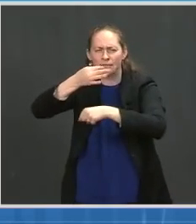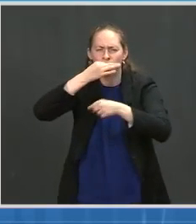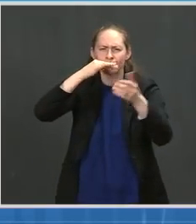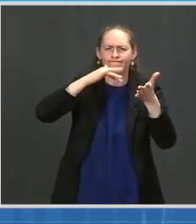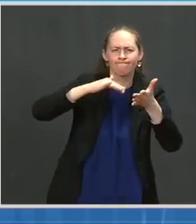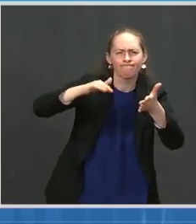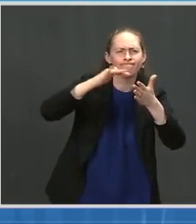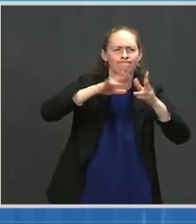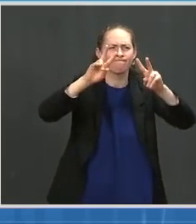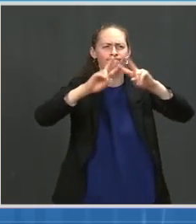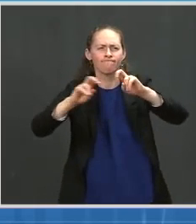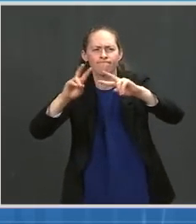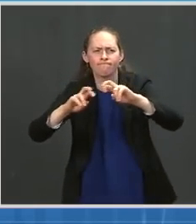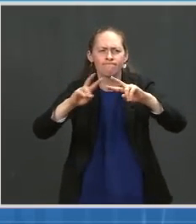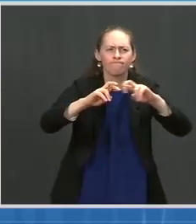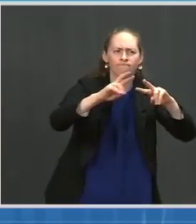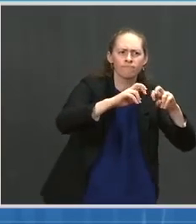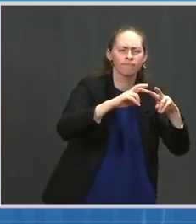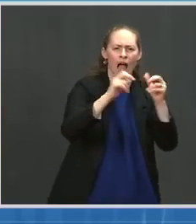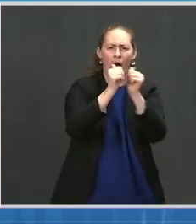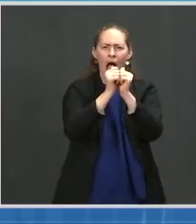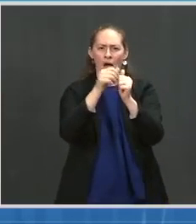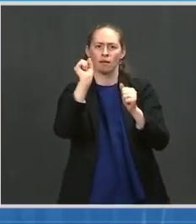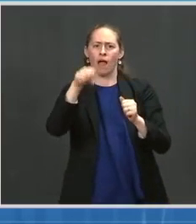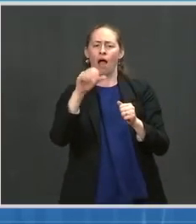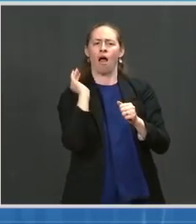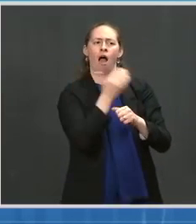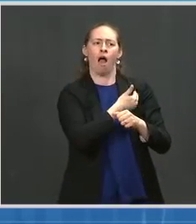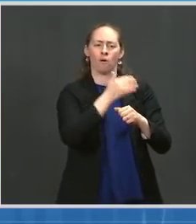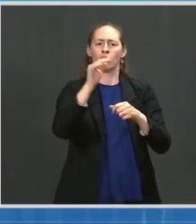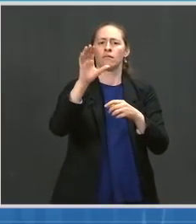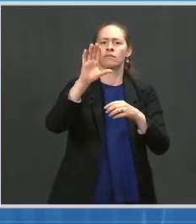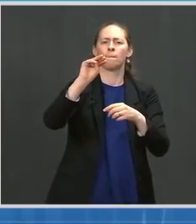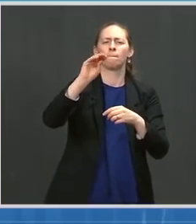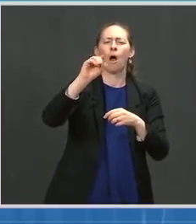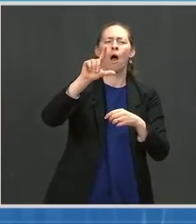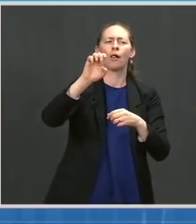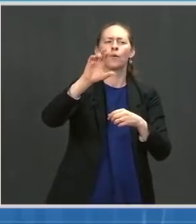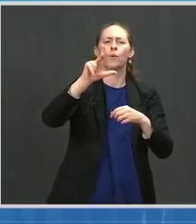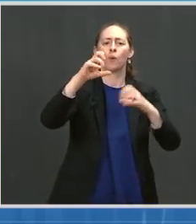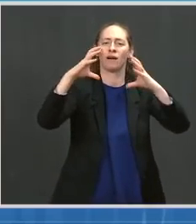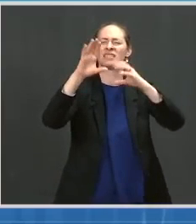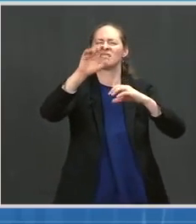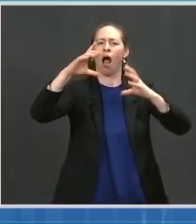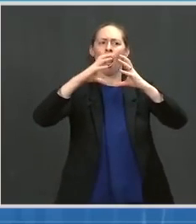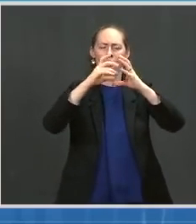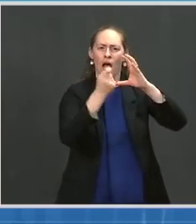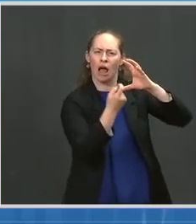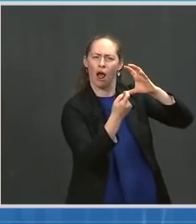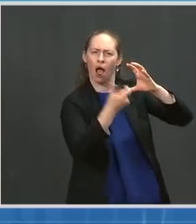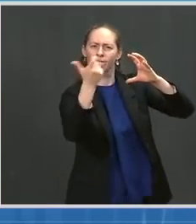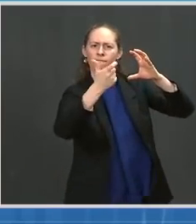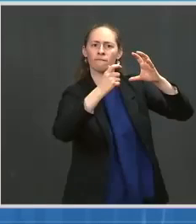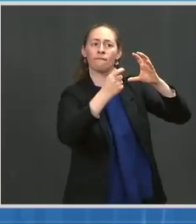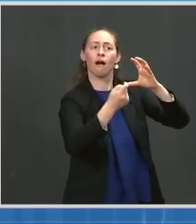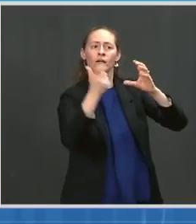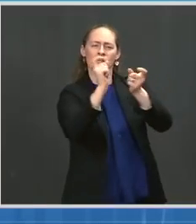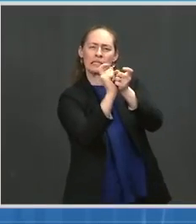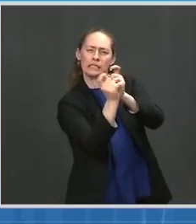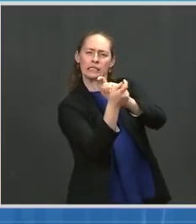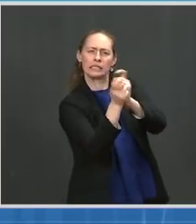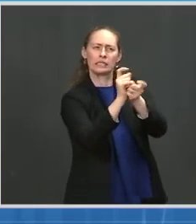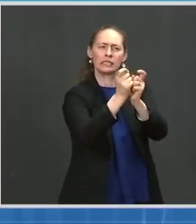to remove a key inflammatory component, which would have made use of this as a